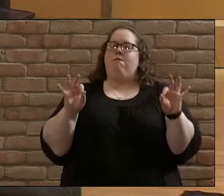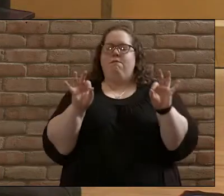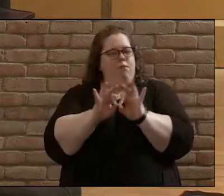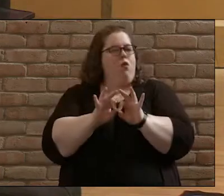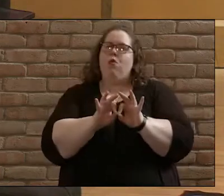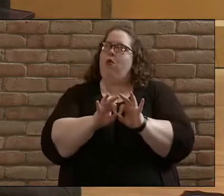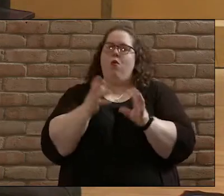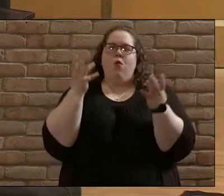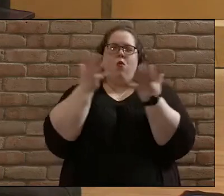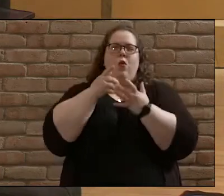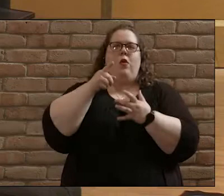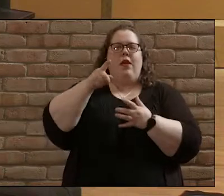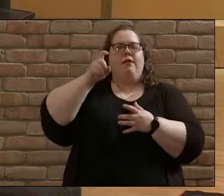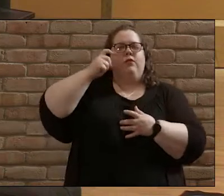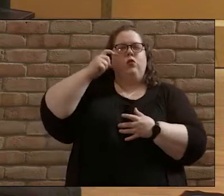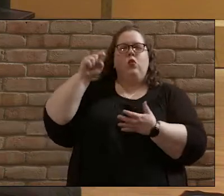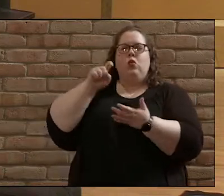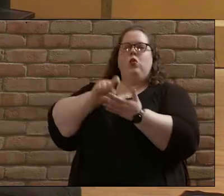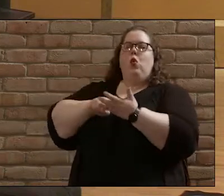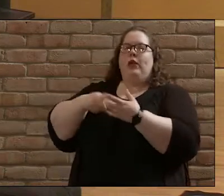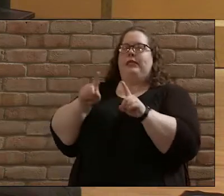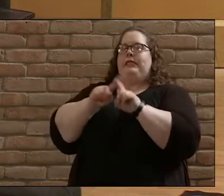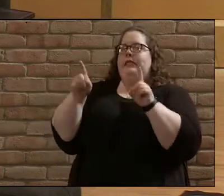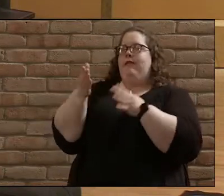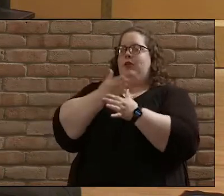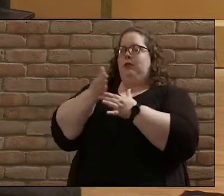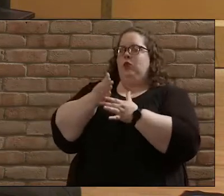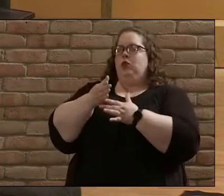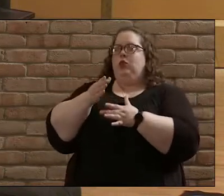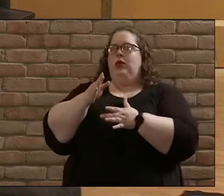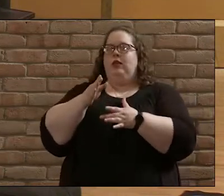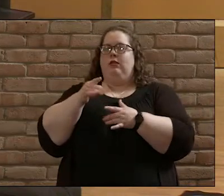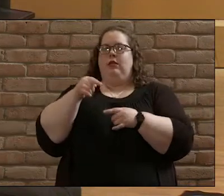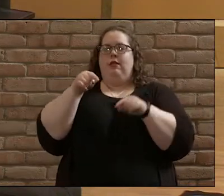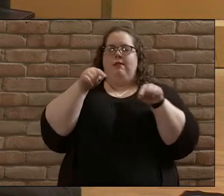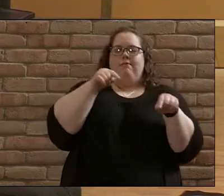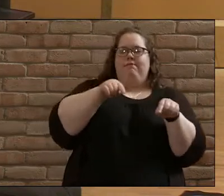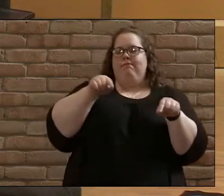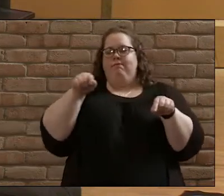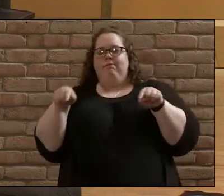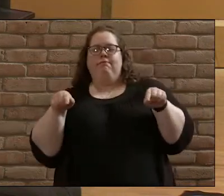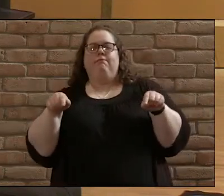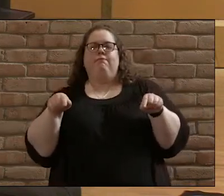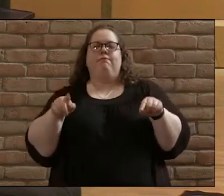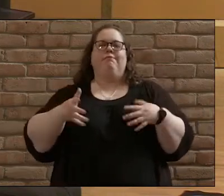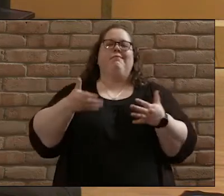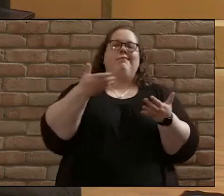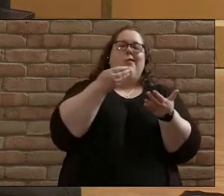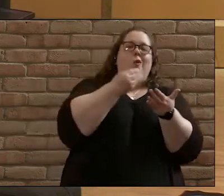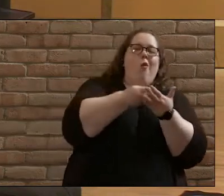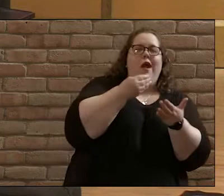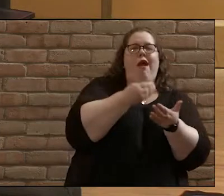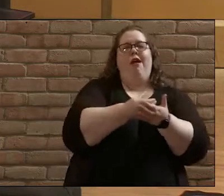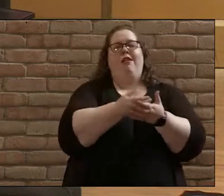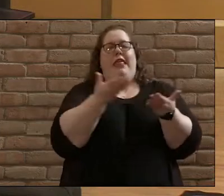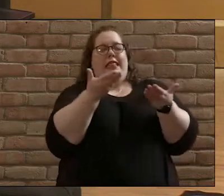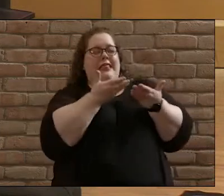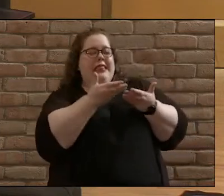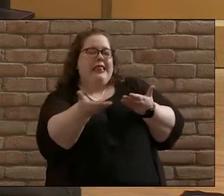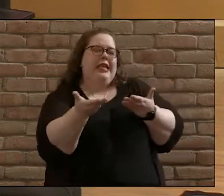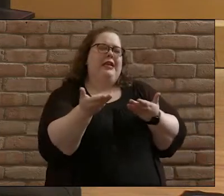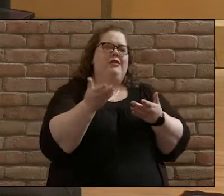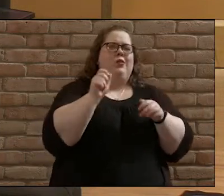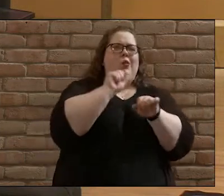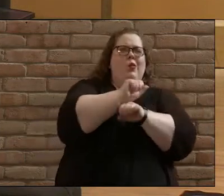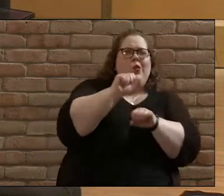really distinguish what we're actually talking about today. Wealth, possessions, work,